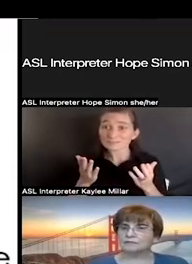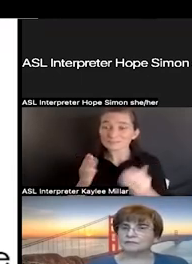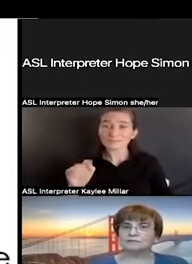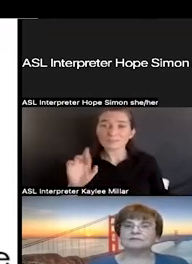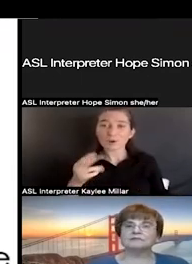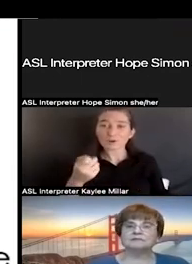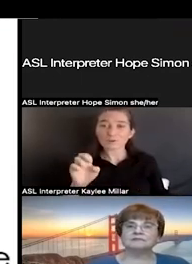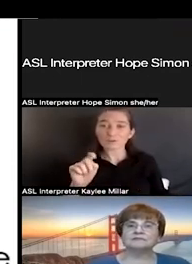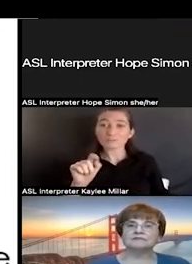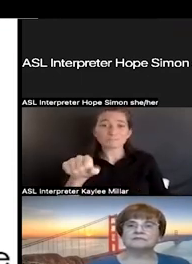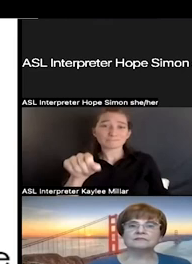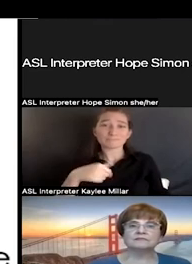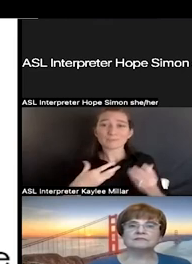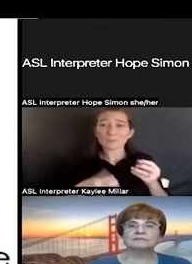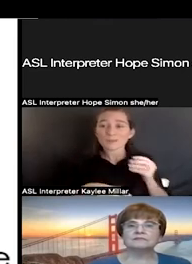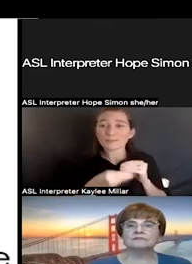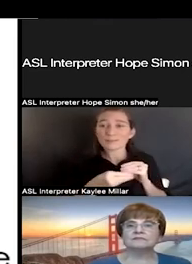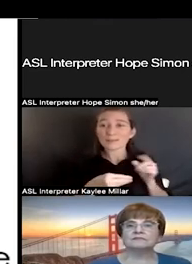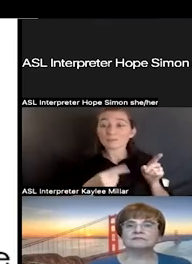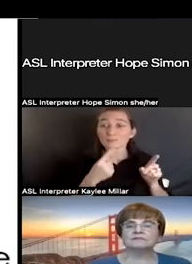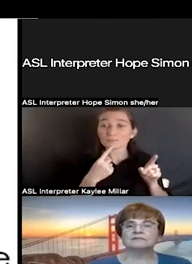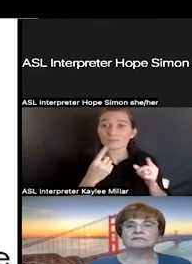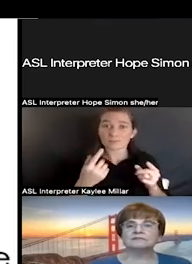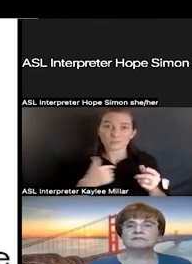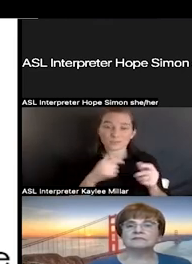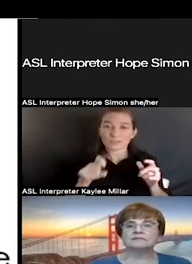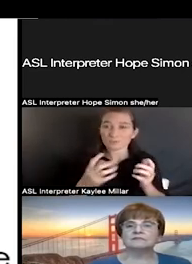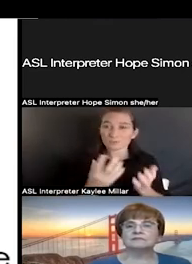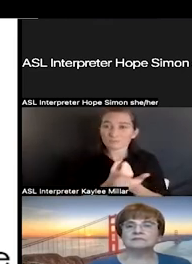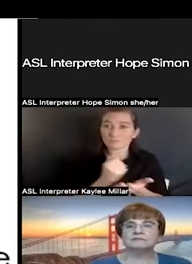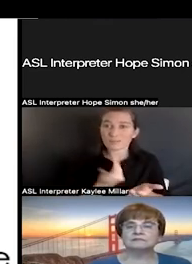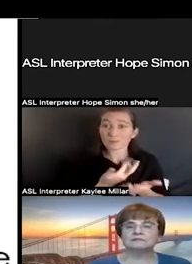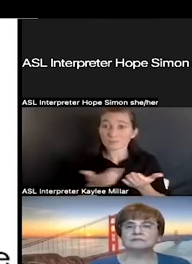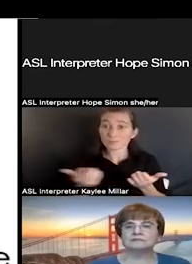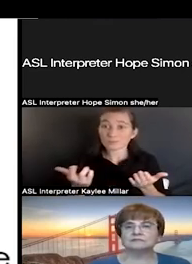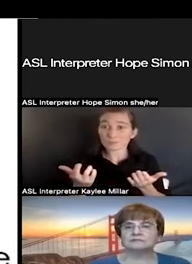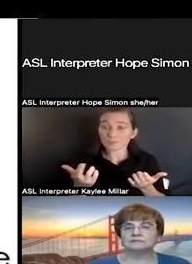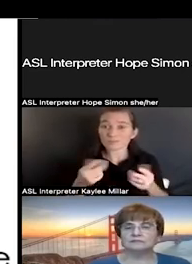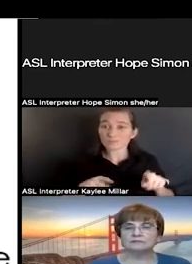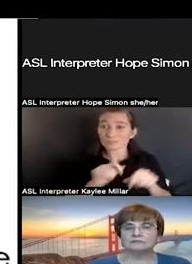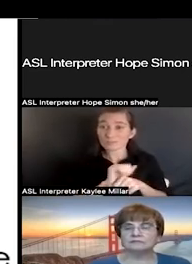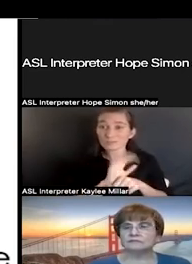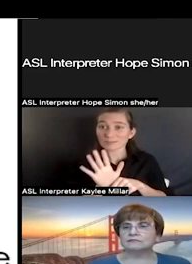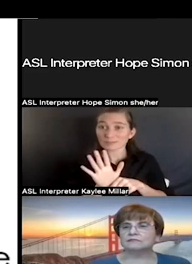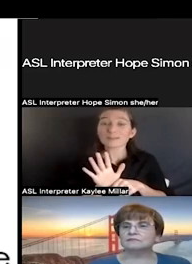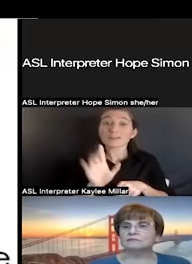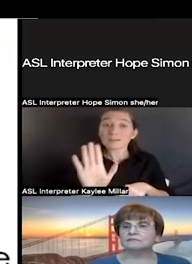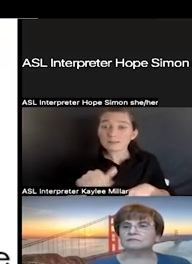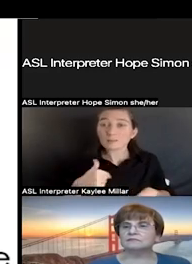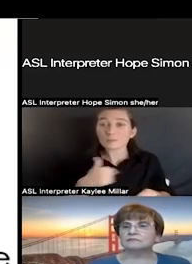on what you were saying about utilizing our resources during the pandemic. And I will also mention that our Map Your Neighborhood